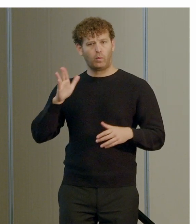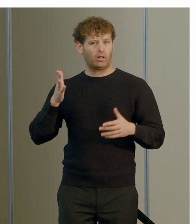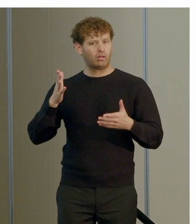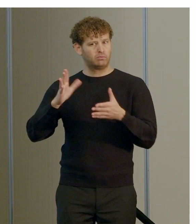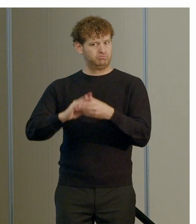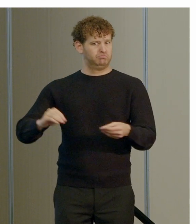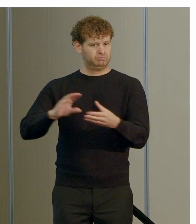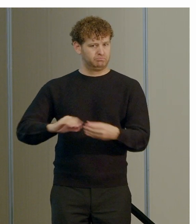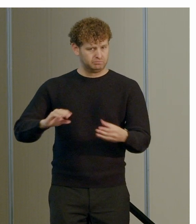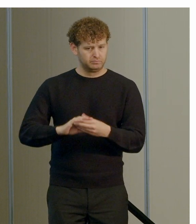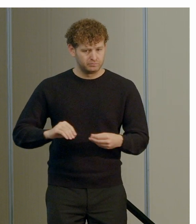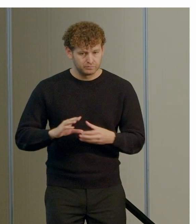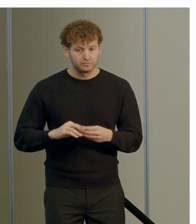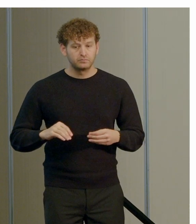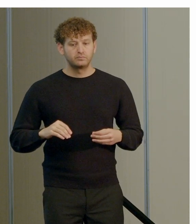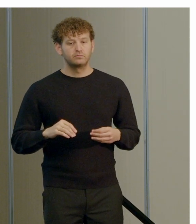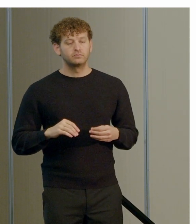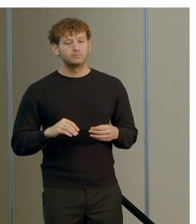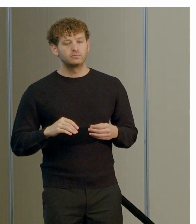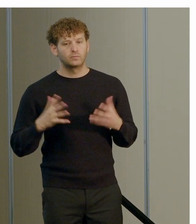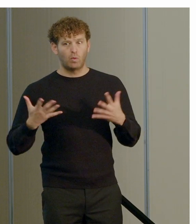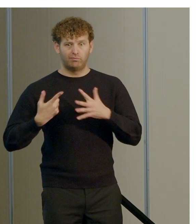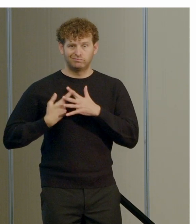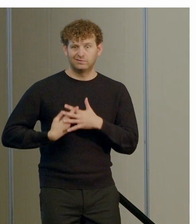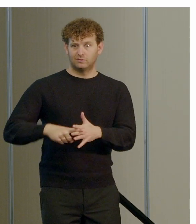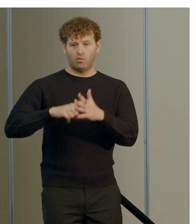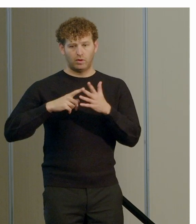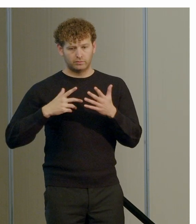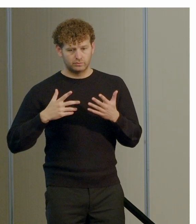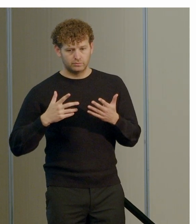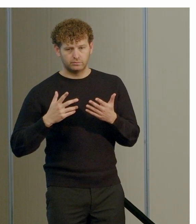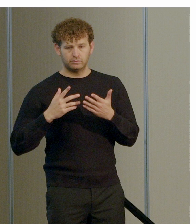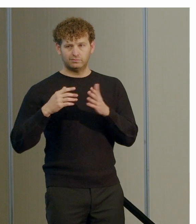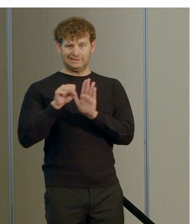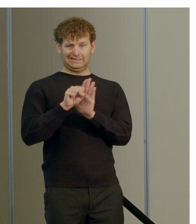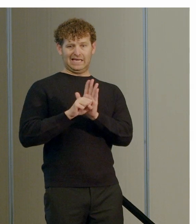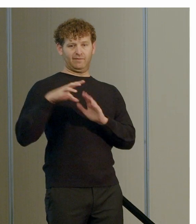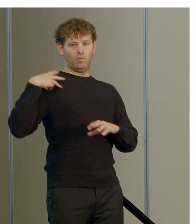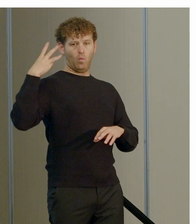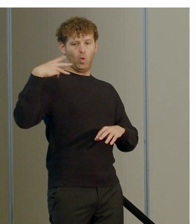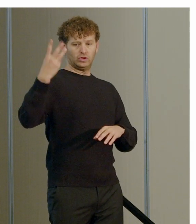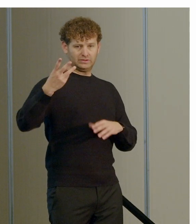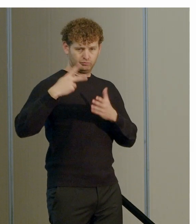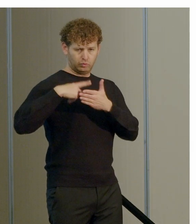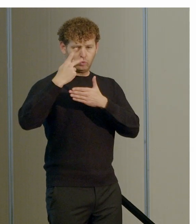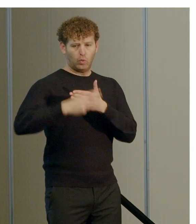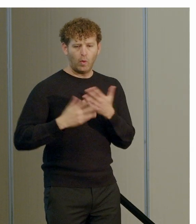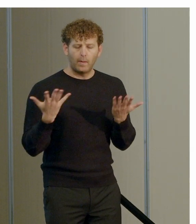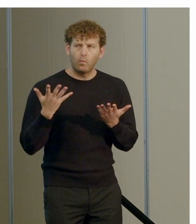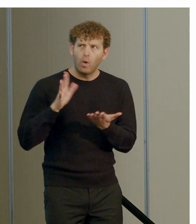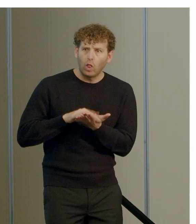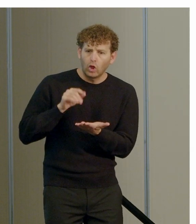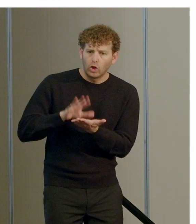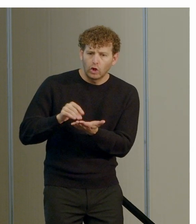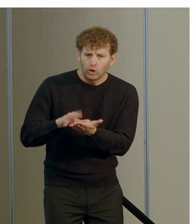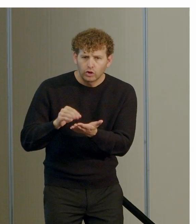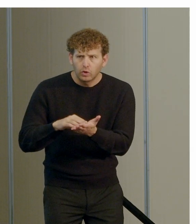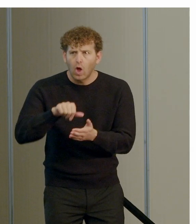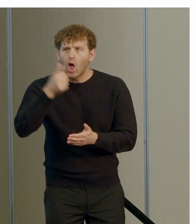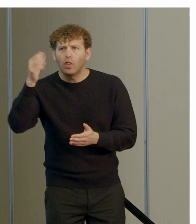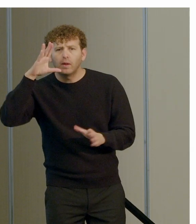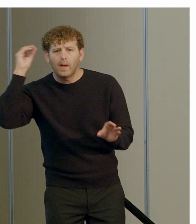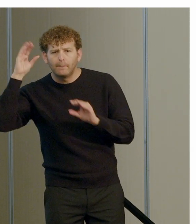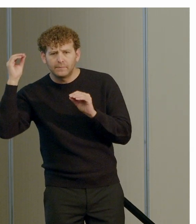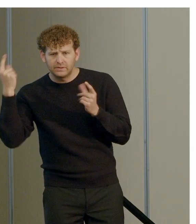is phenomenal, with the hopes that we learn from other municipalities, what they're doing, but also if you can